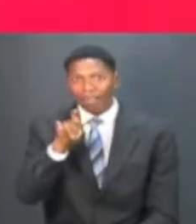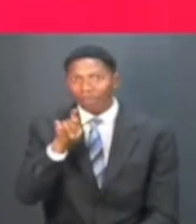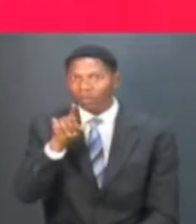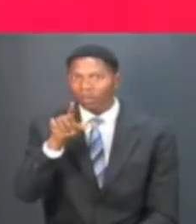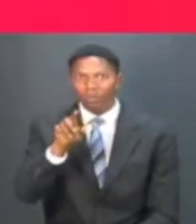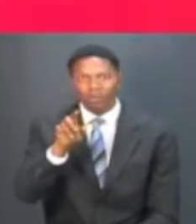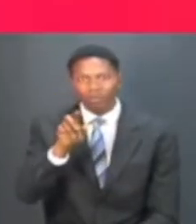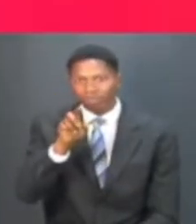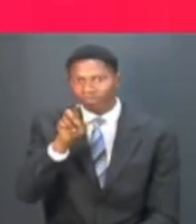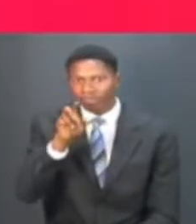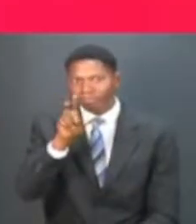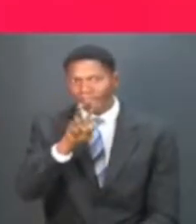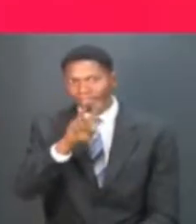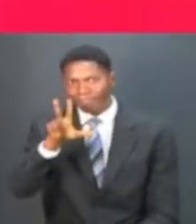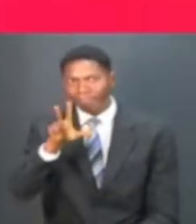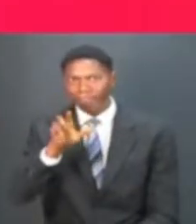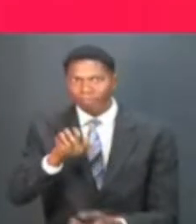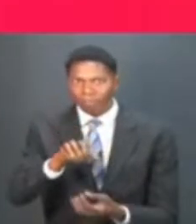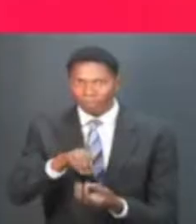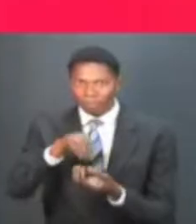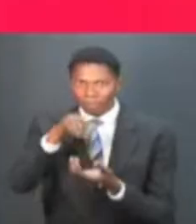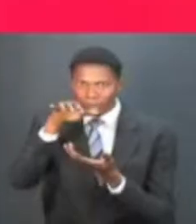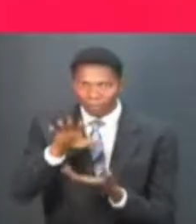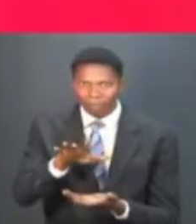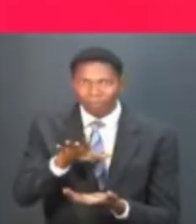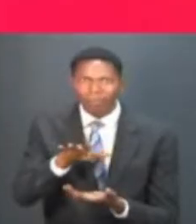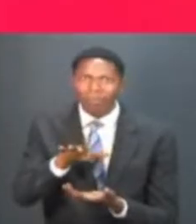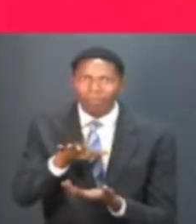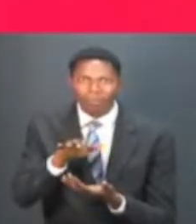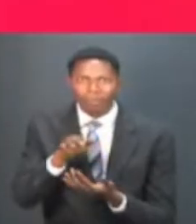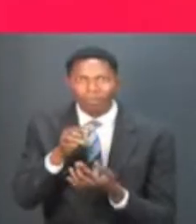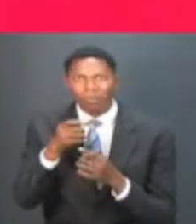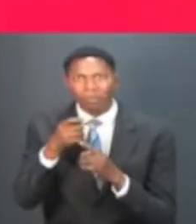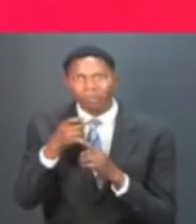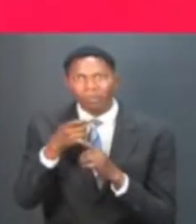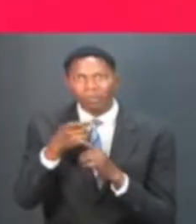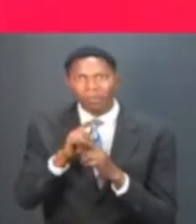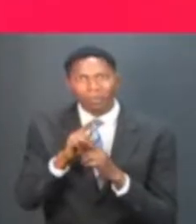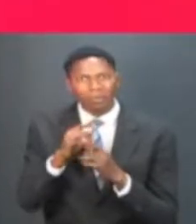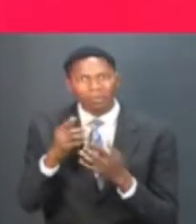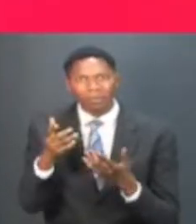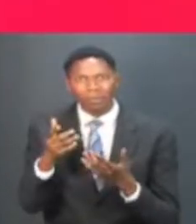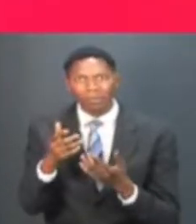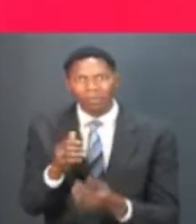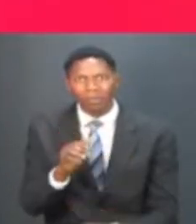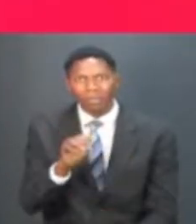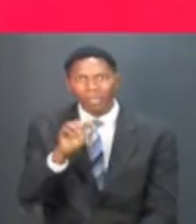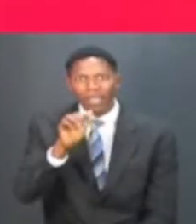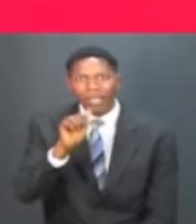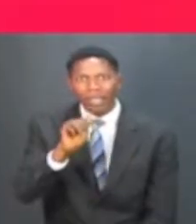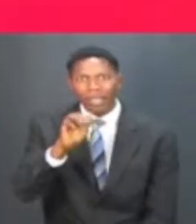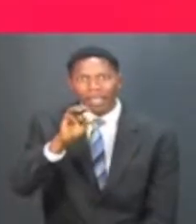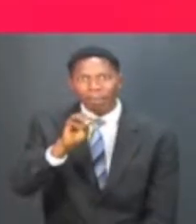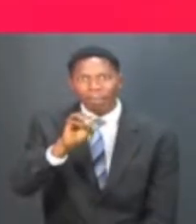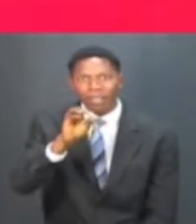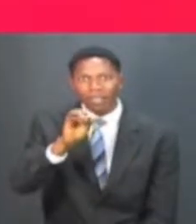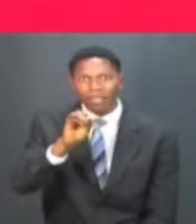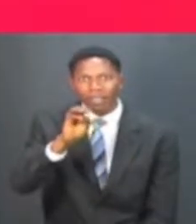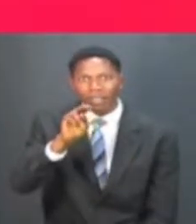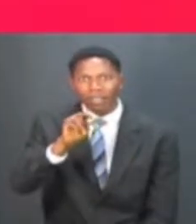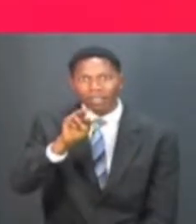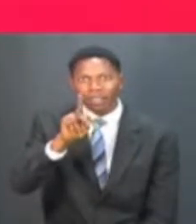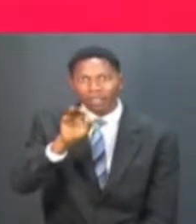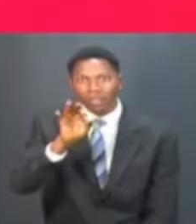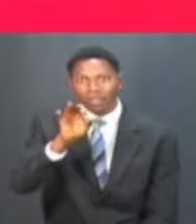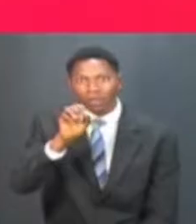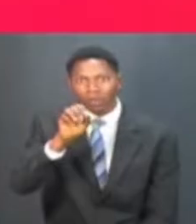123 students from Amanfopong Presby